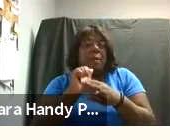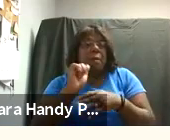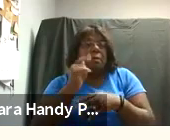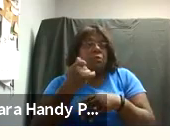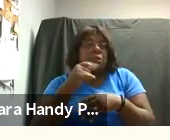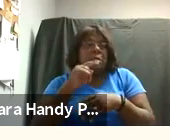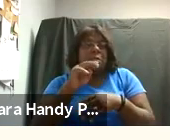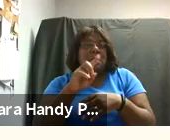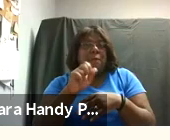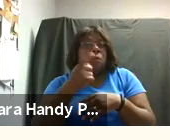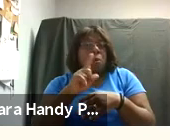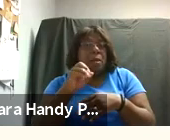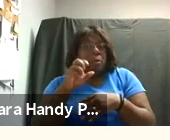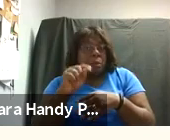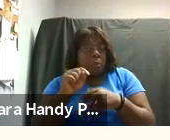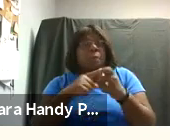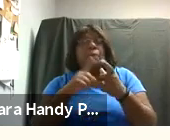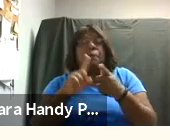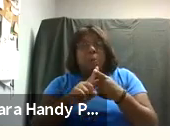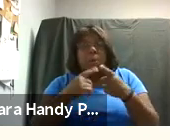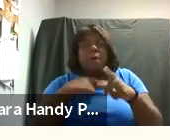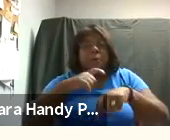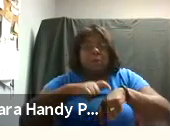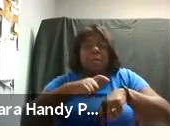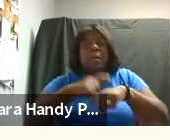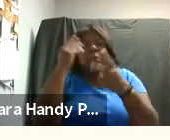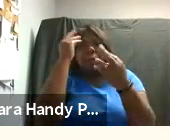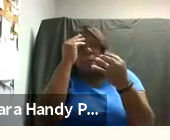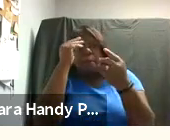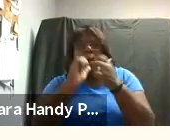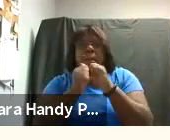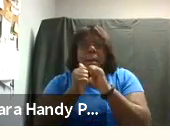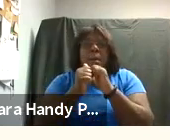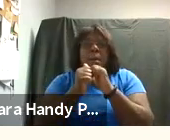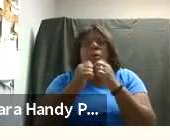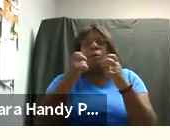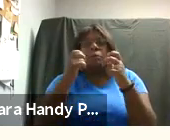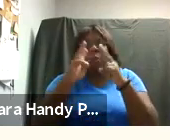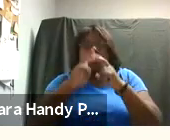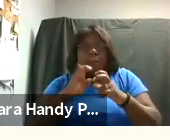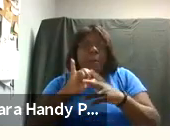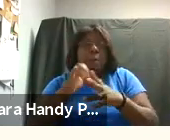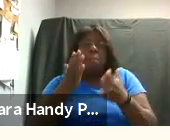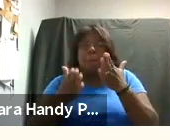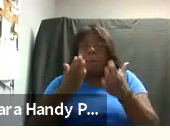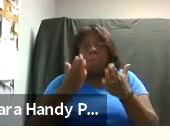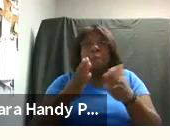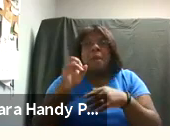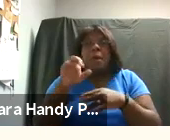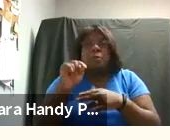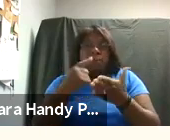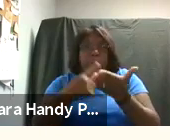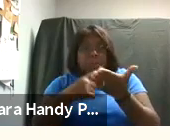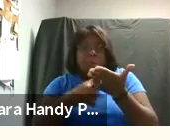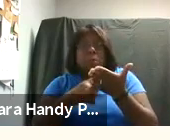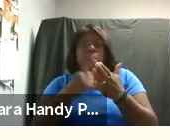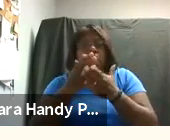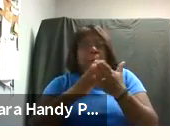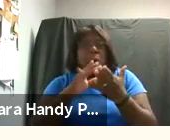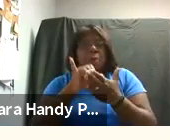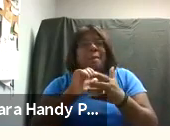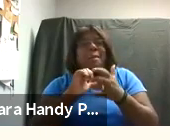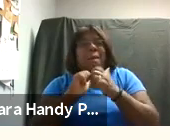would give us time to think about how to look at that. And maybe the October discussion is part of that. How